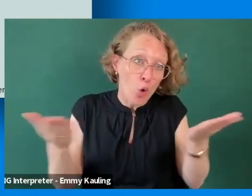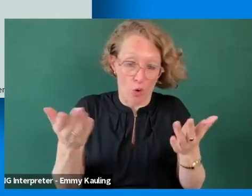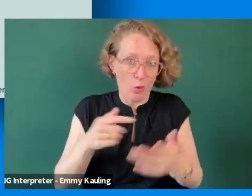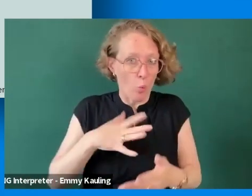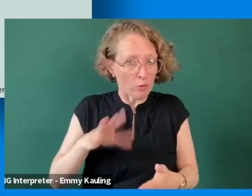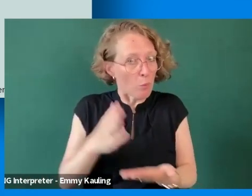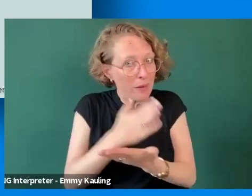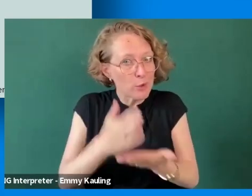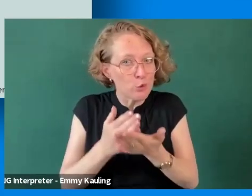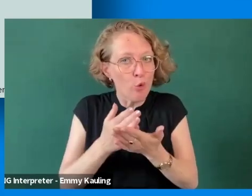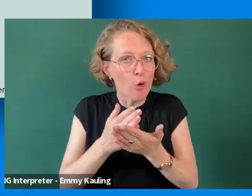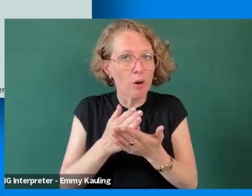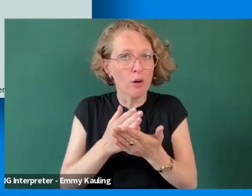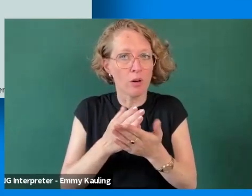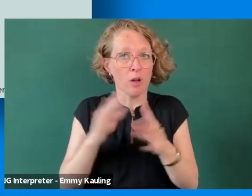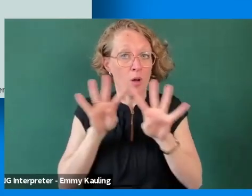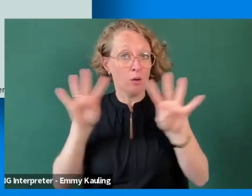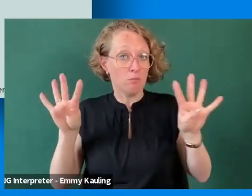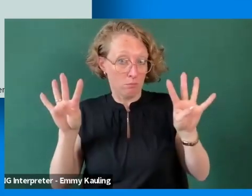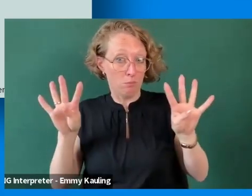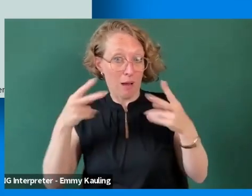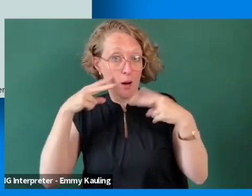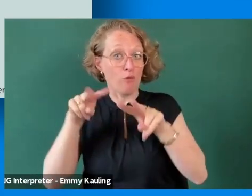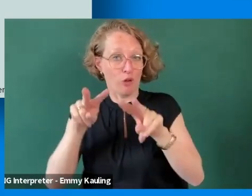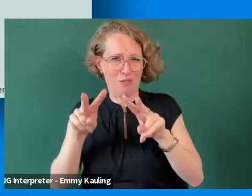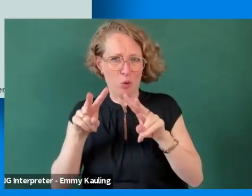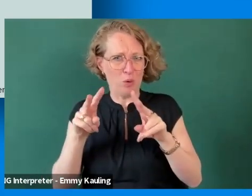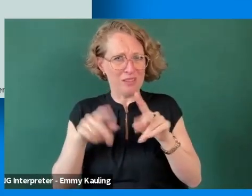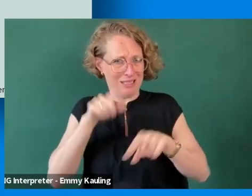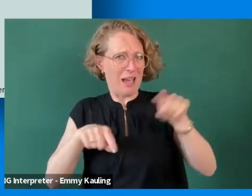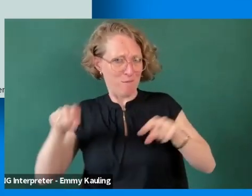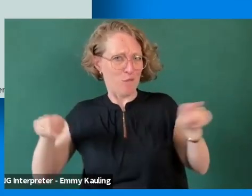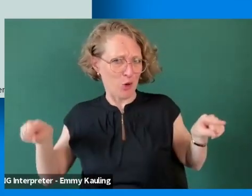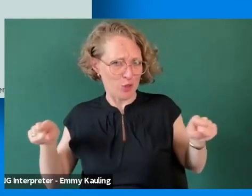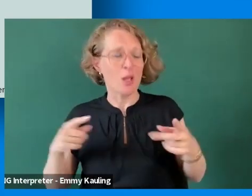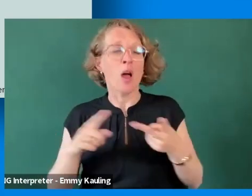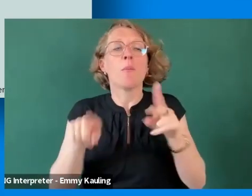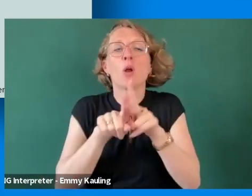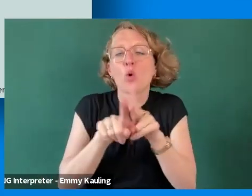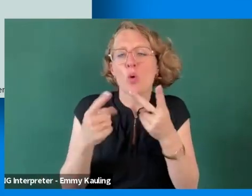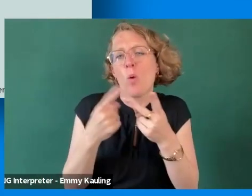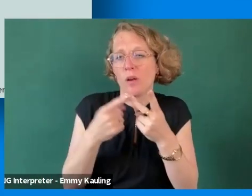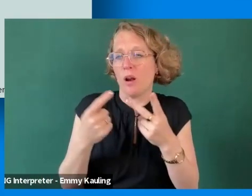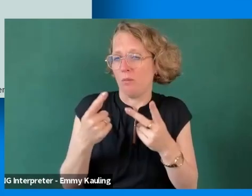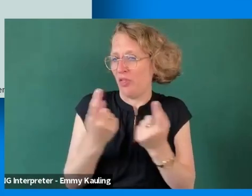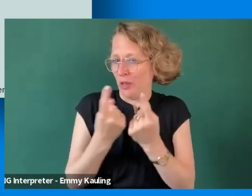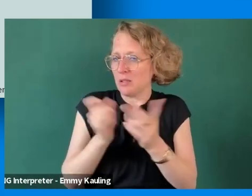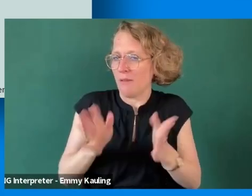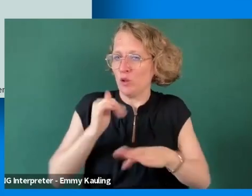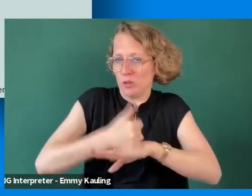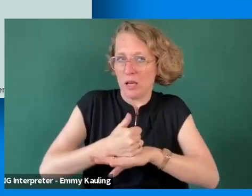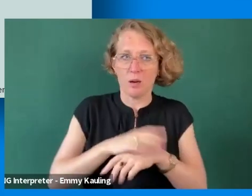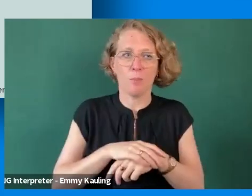with a diverse group of reviewers, but this also means that there have to be other things in place. So the way we